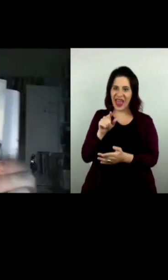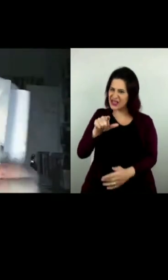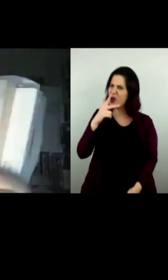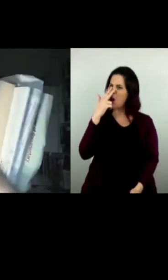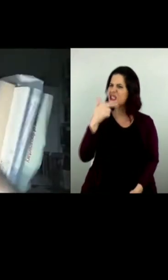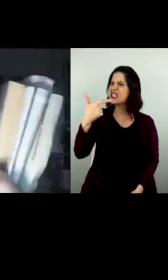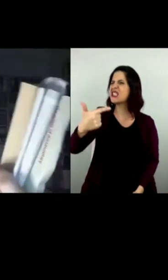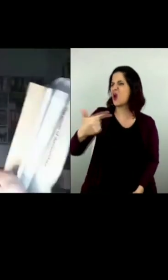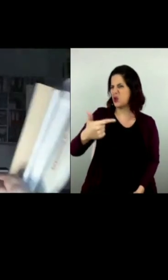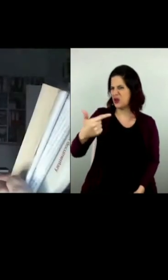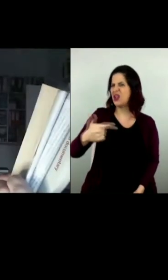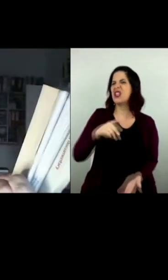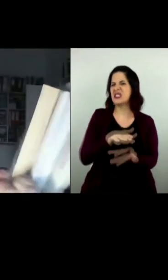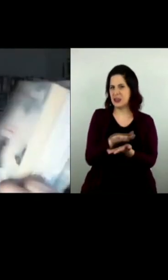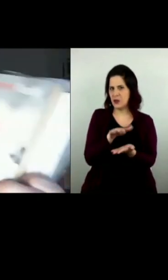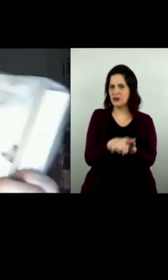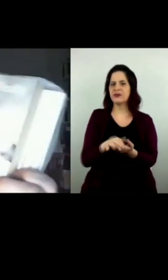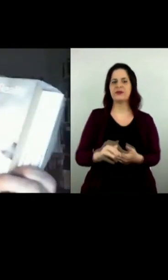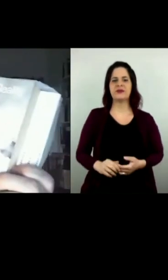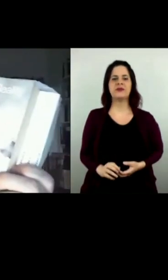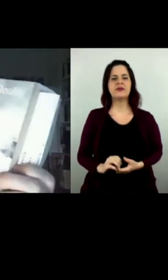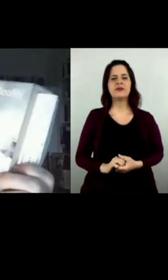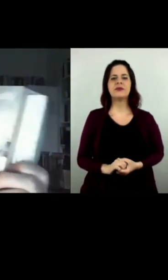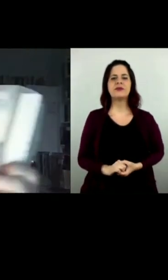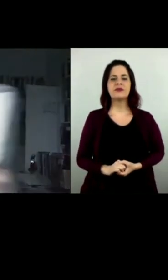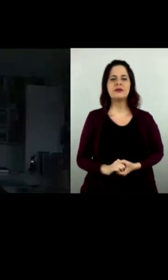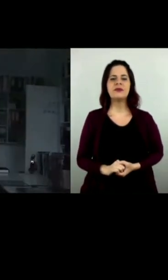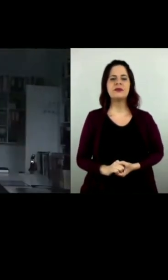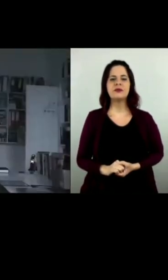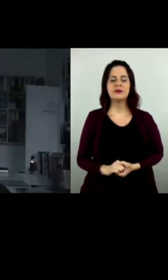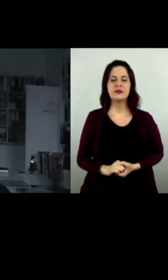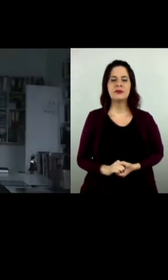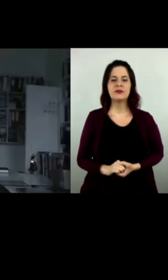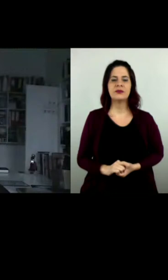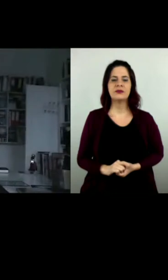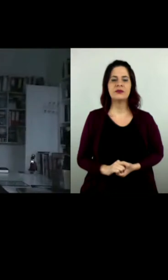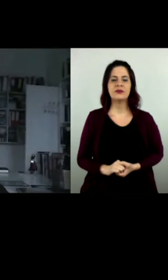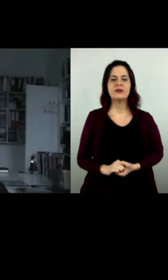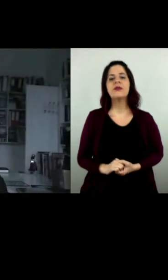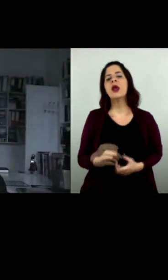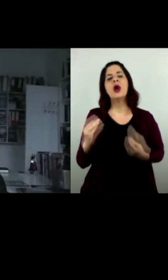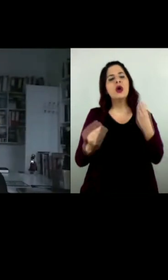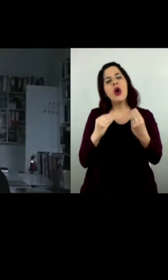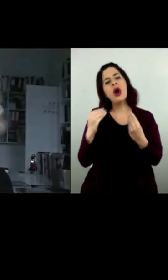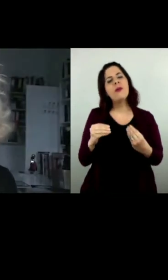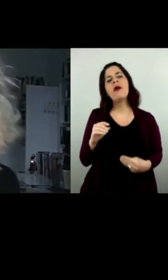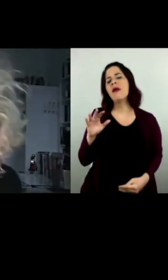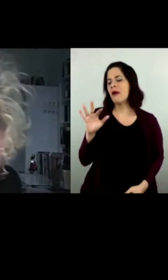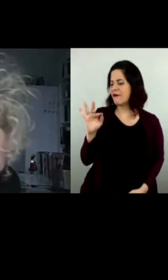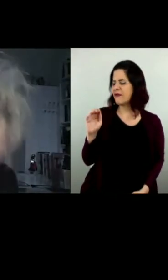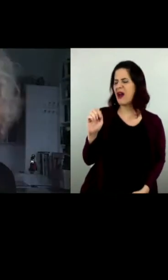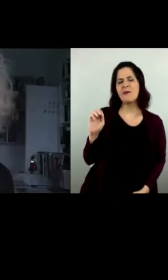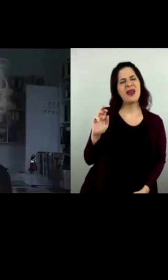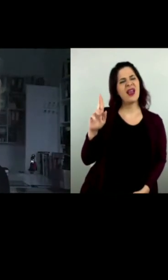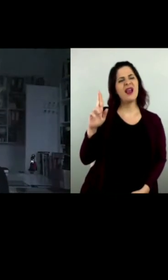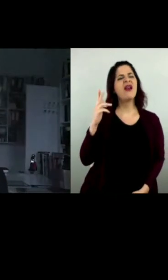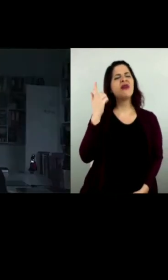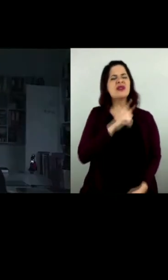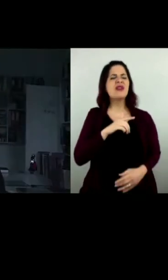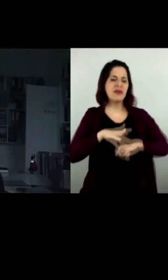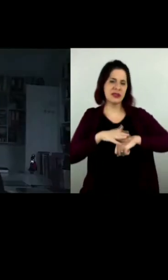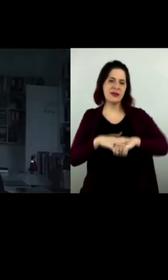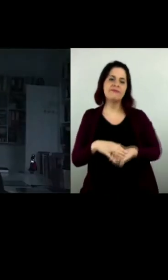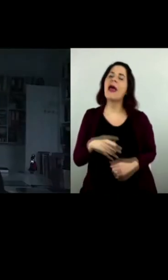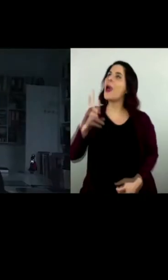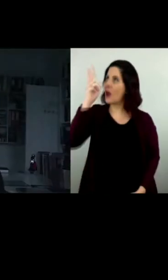this is the second edition. Yes. How did it start? It was Faber that asked you to to do that? As I recall, yeah, this